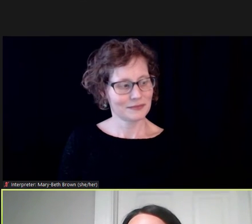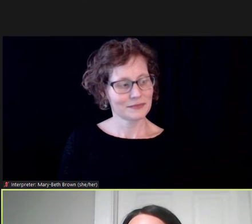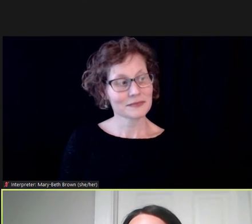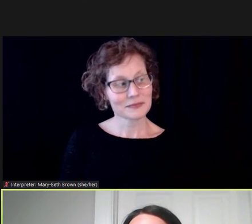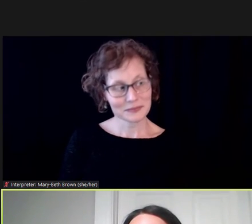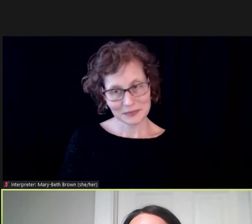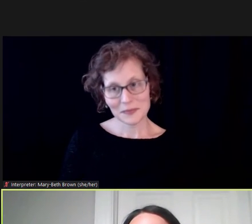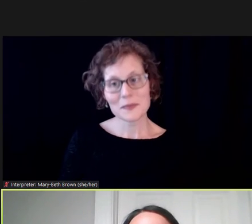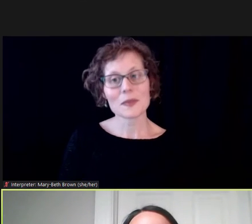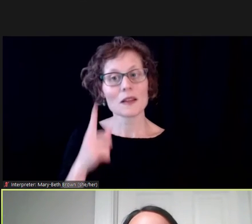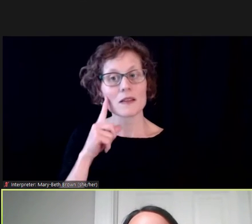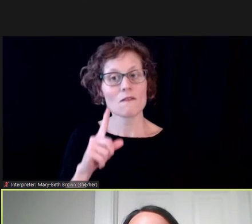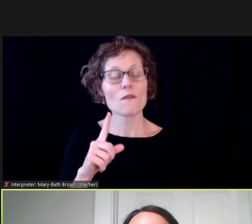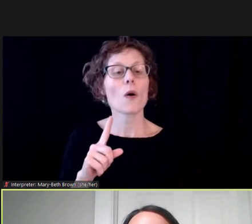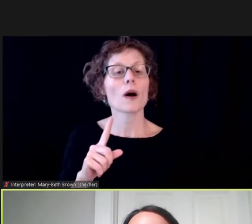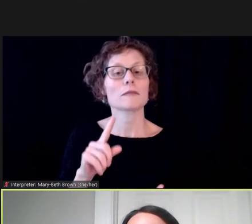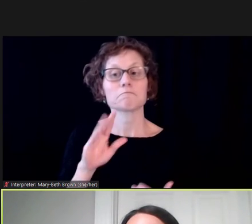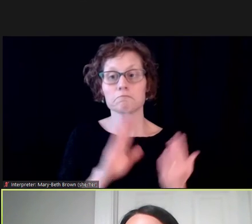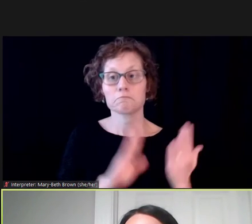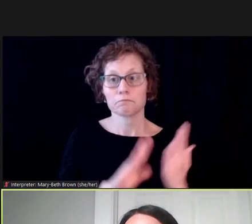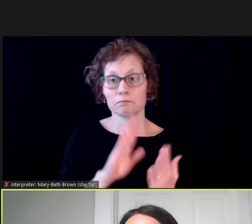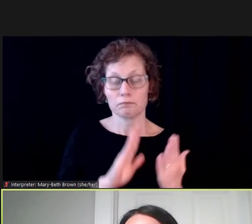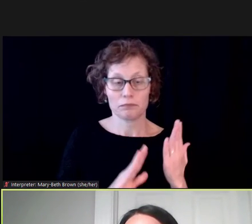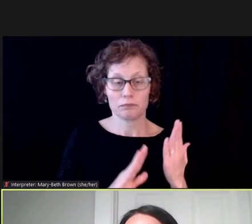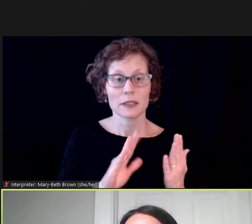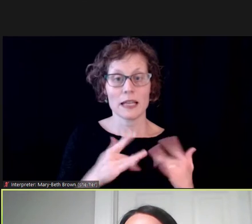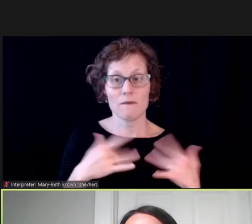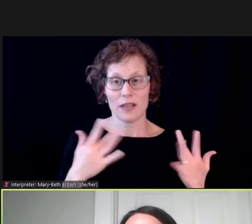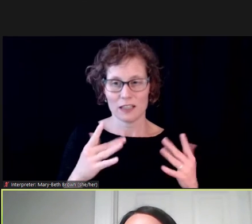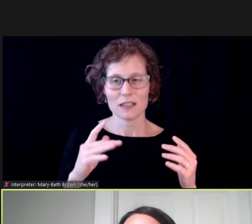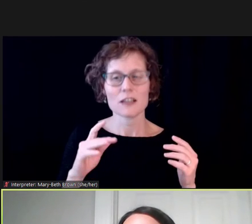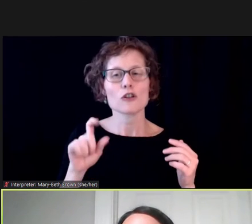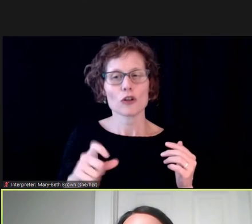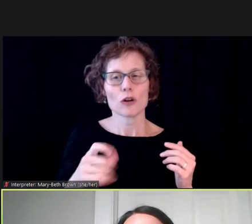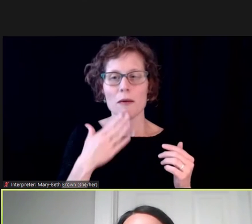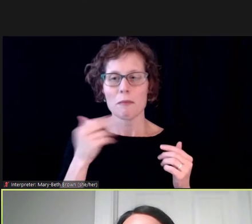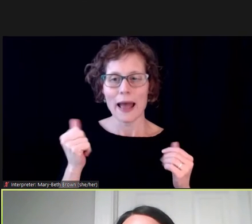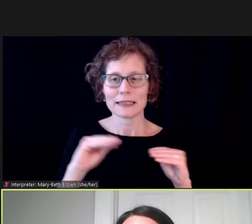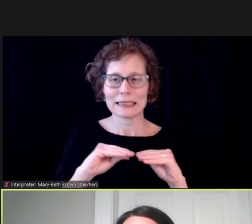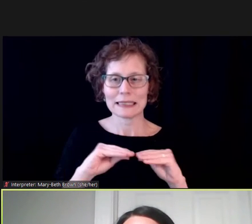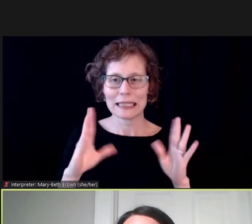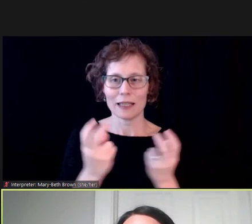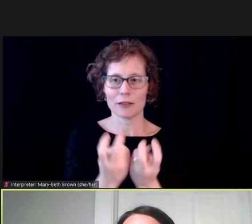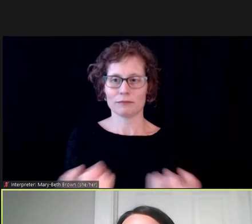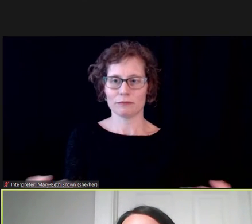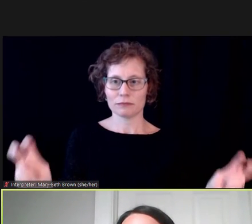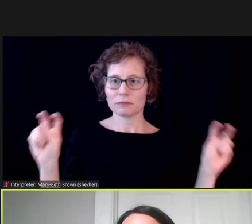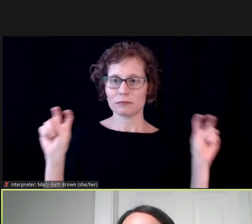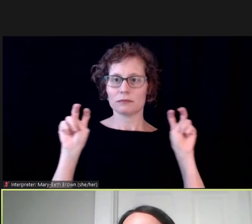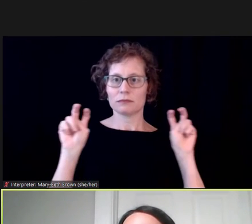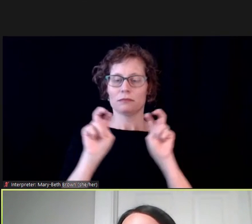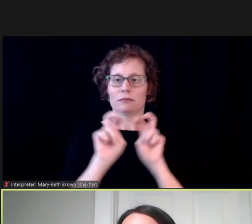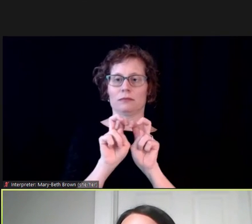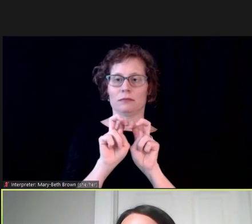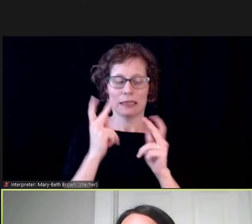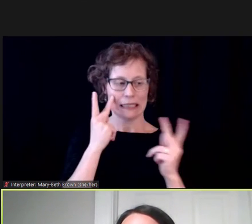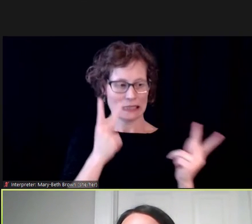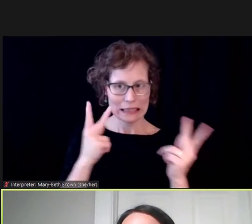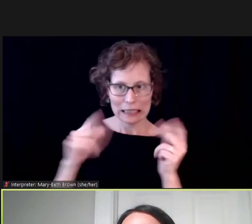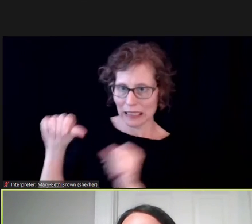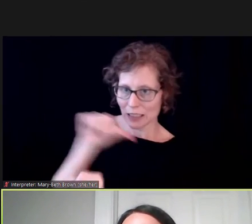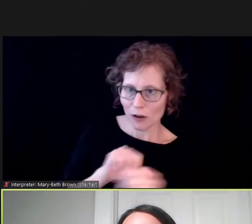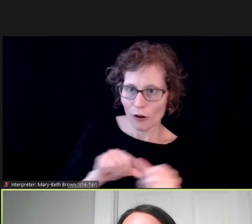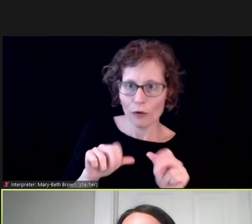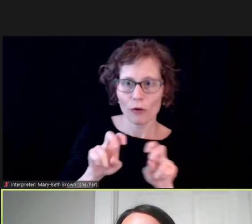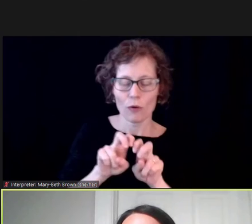So for in-person events, everyone should be able to see each other. You can do this by sitting in a circle or a